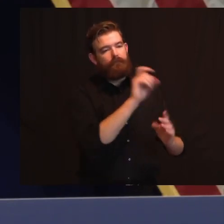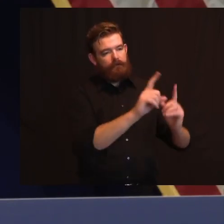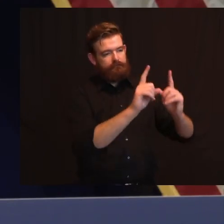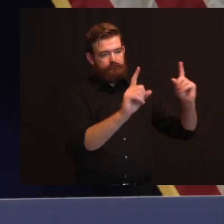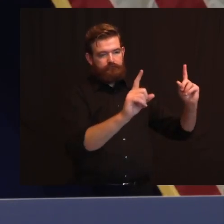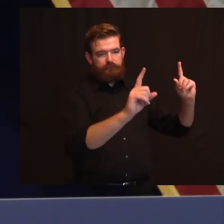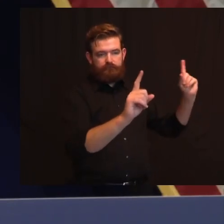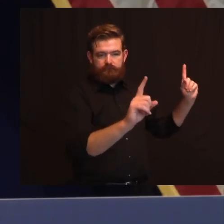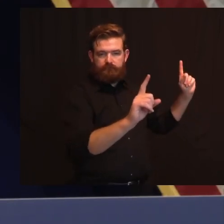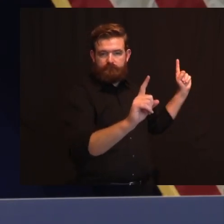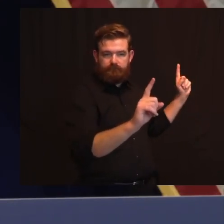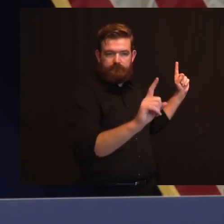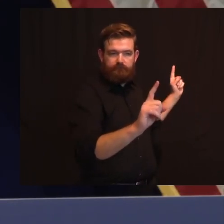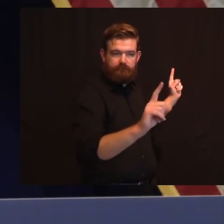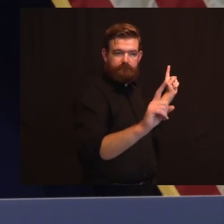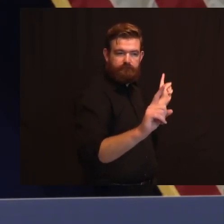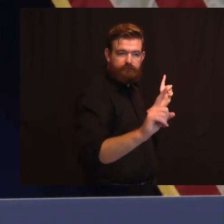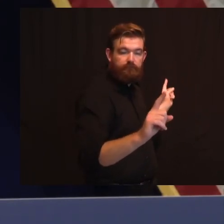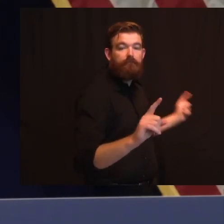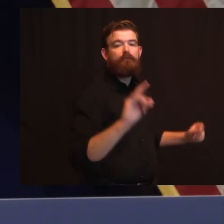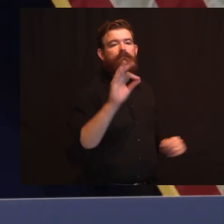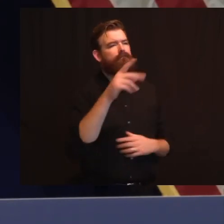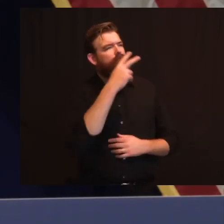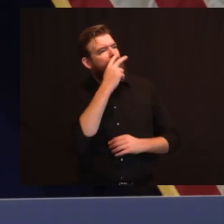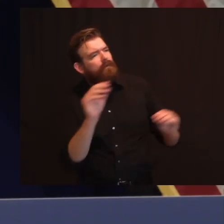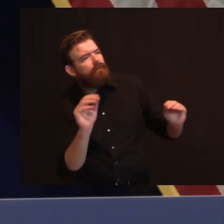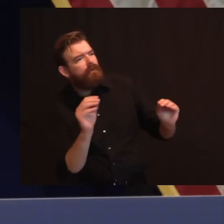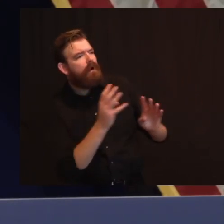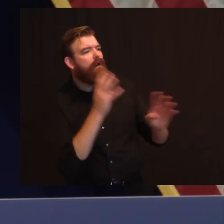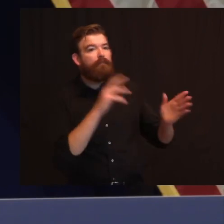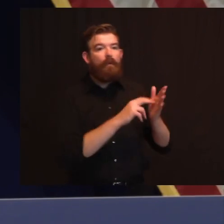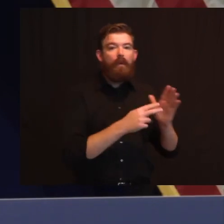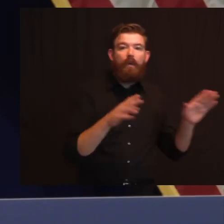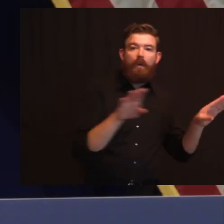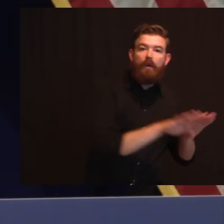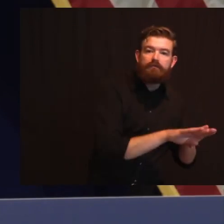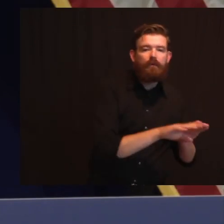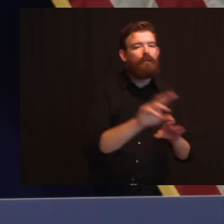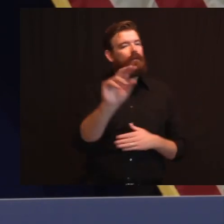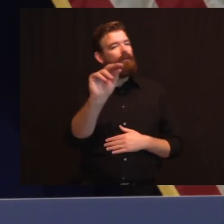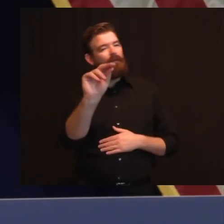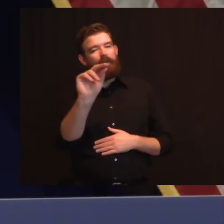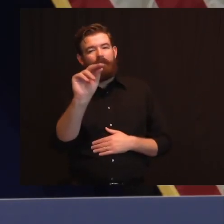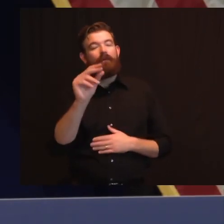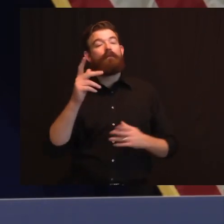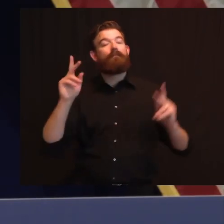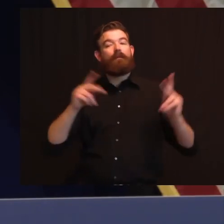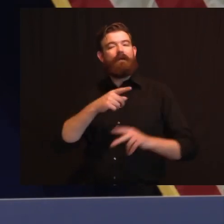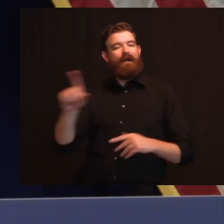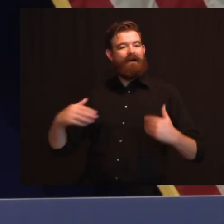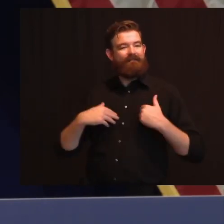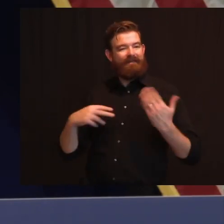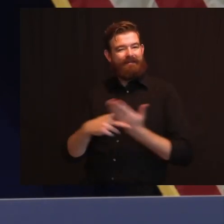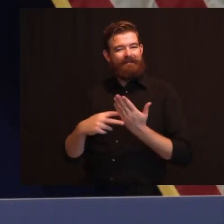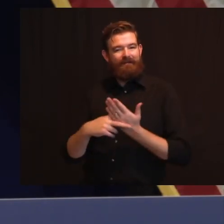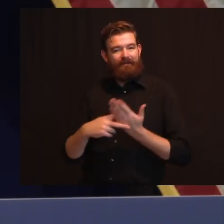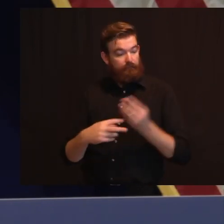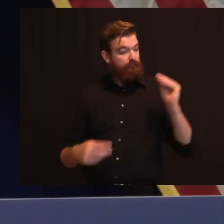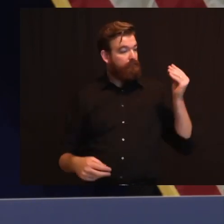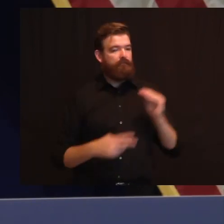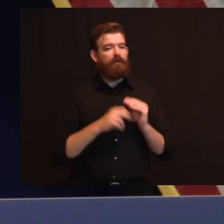serving customers all day. Ticketed individuals continue to be called back throughout the day for service, and dealers and driving